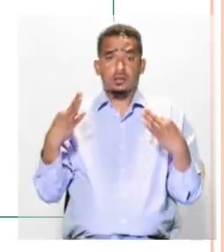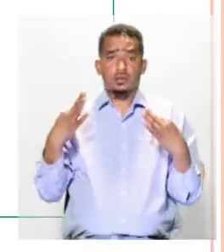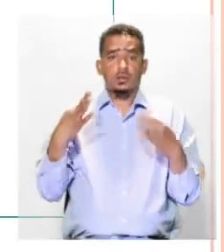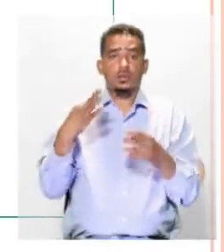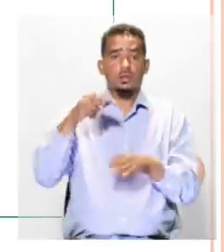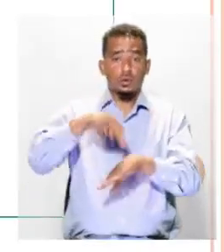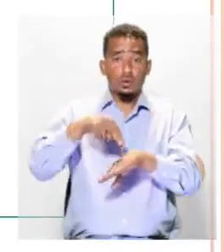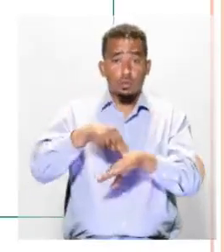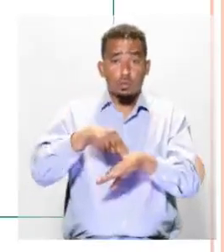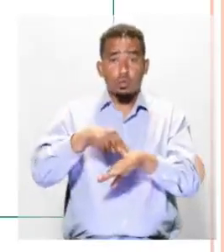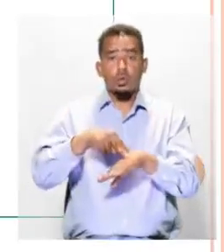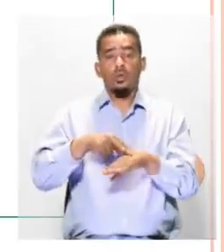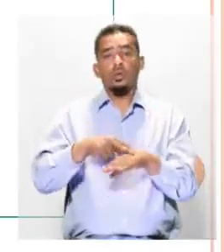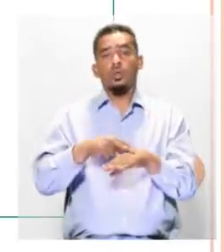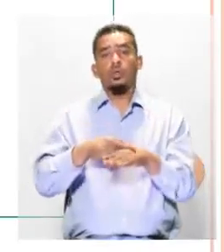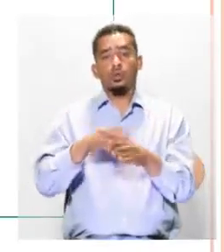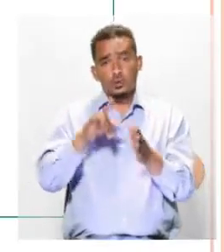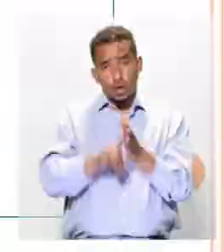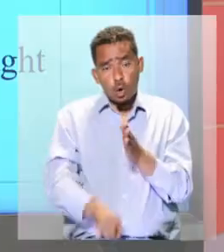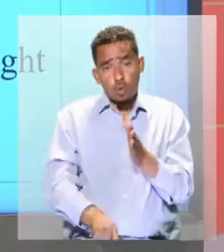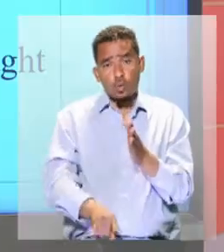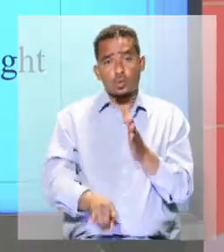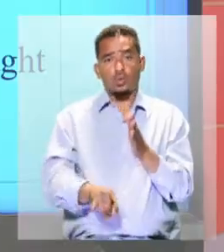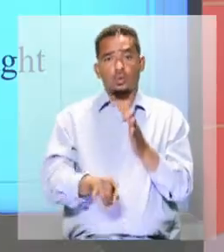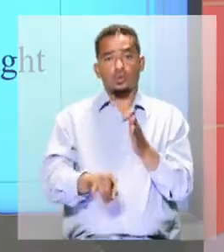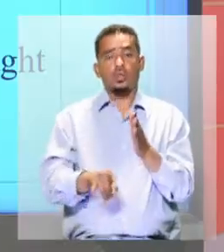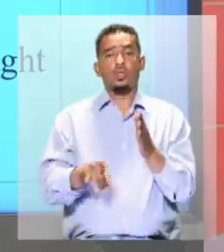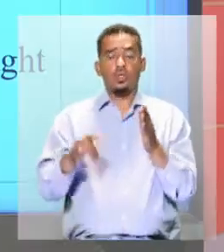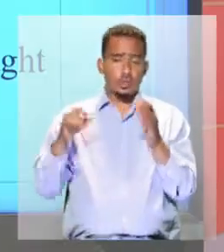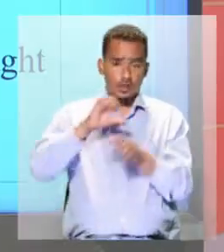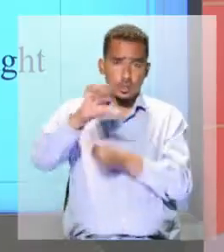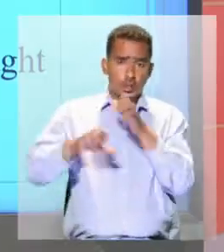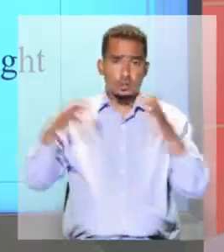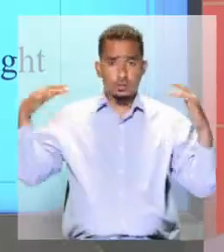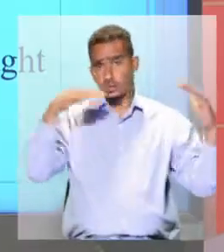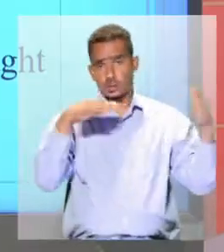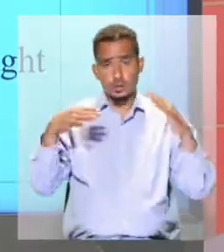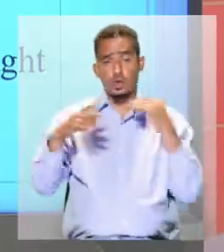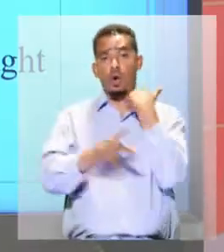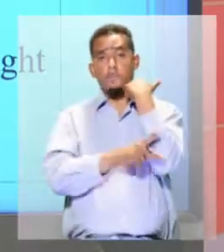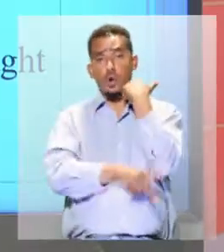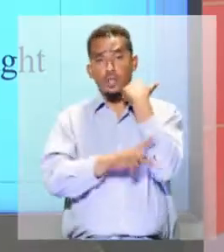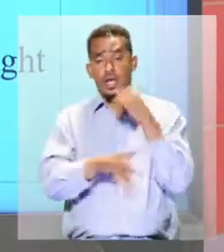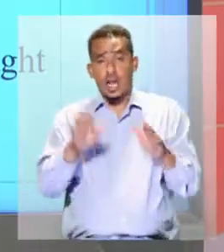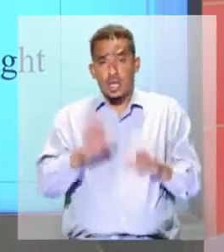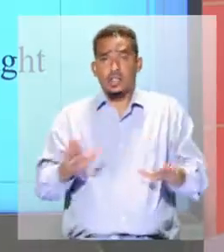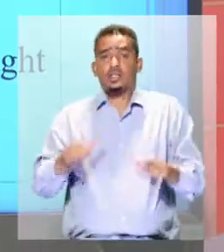sanitation practice, and also civil war and political